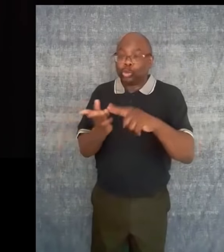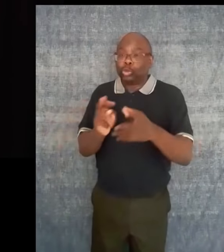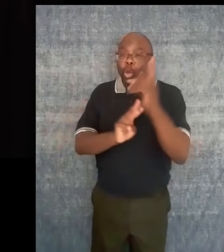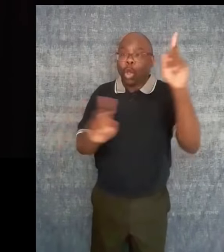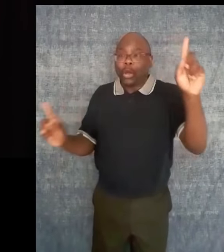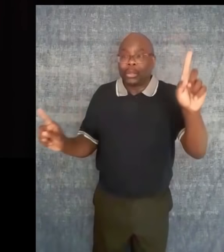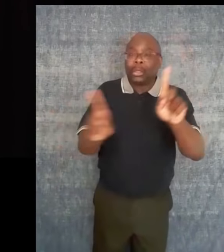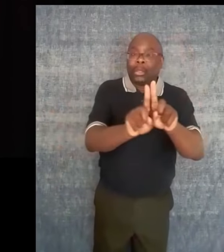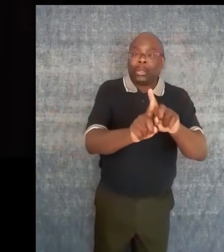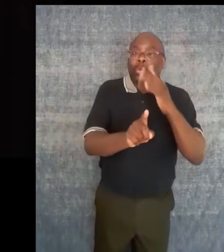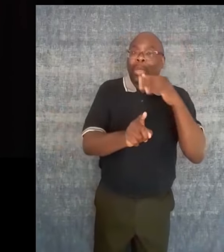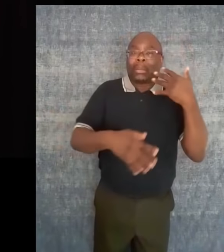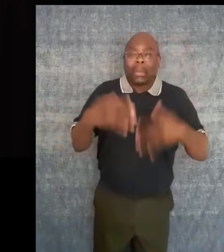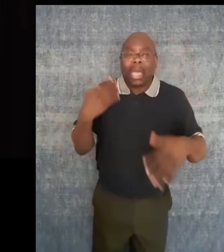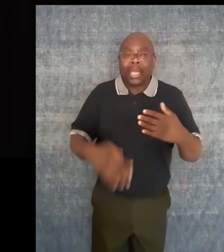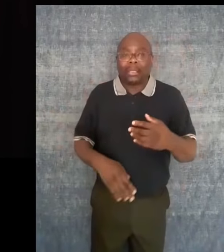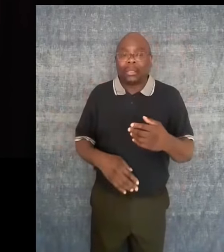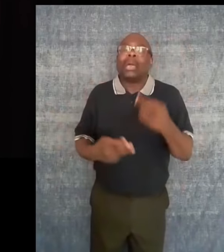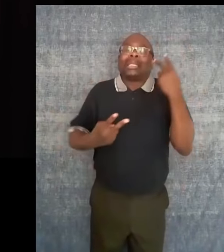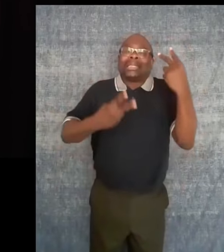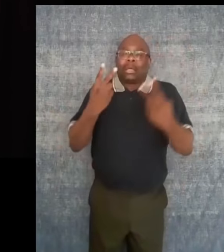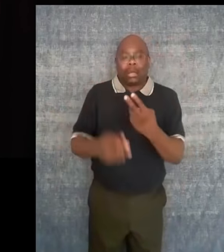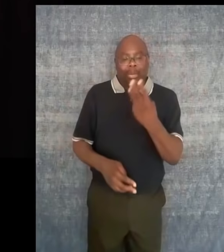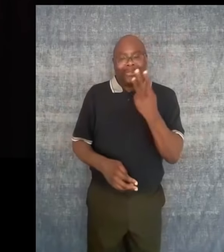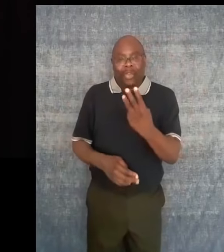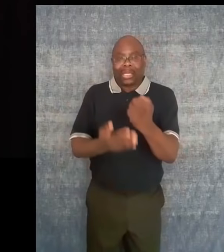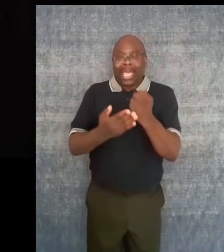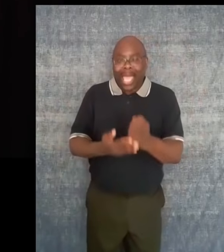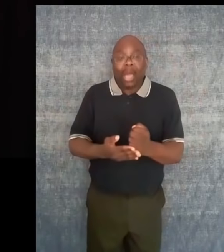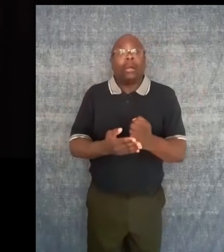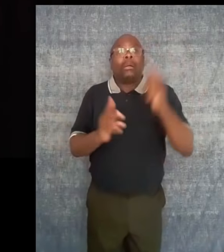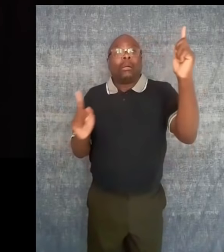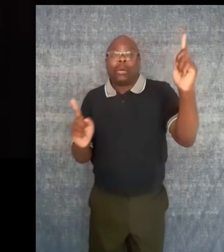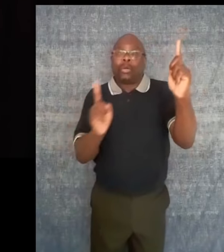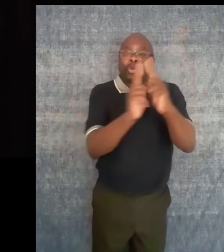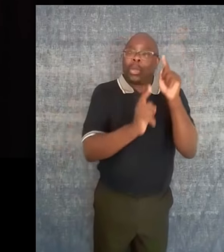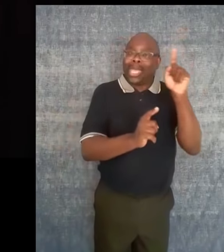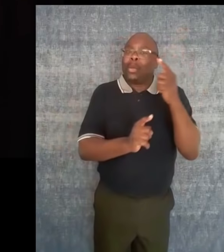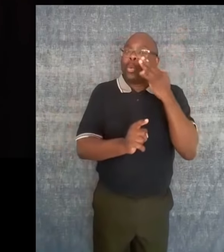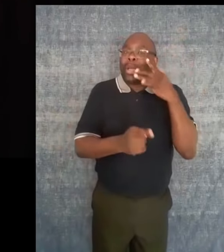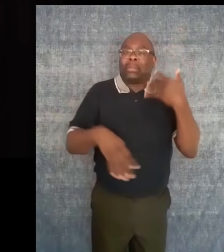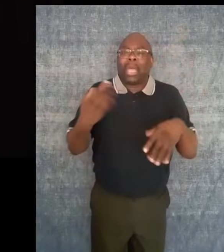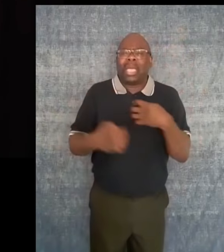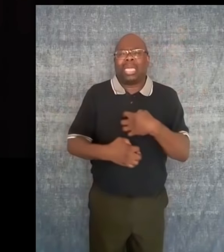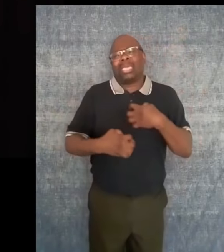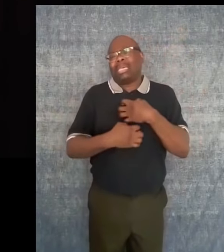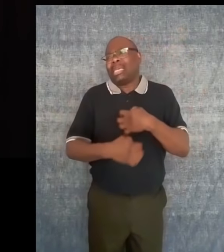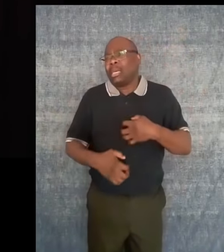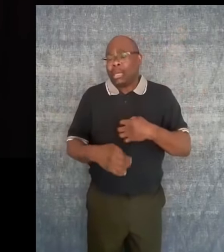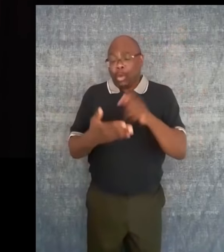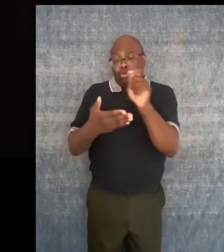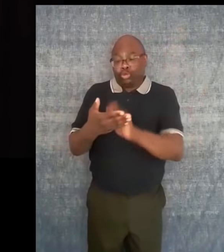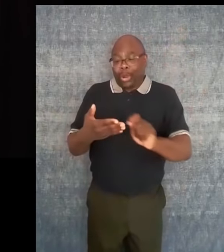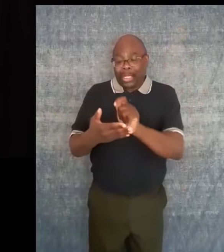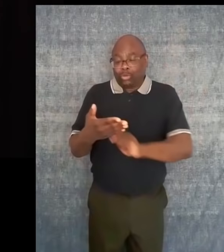God in our pain. Psalm 13 helps us to turn to him in our pain. Writing a poem